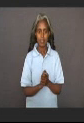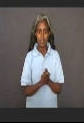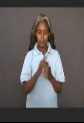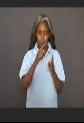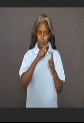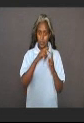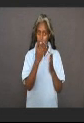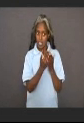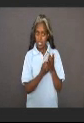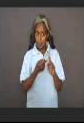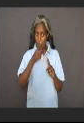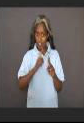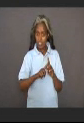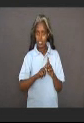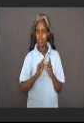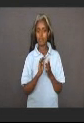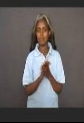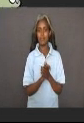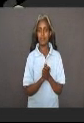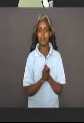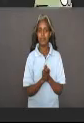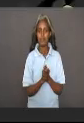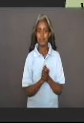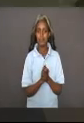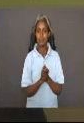Let's get back to our lesson.